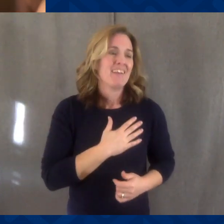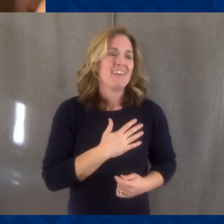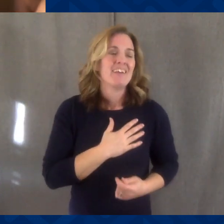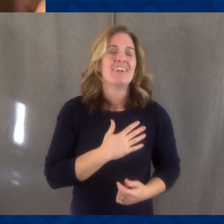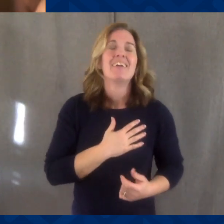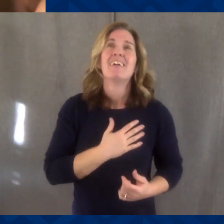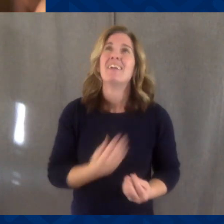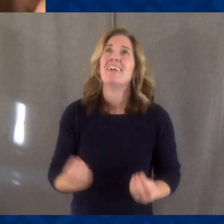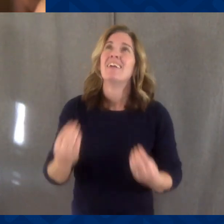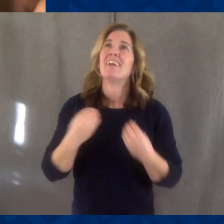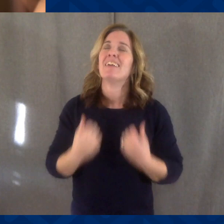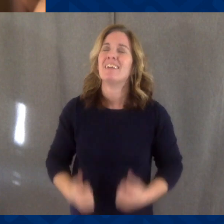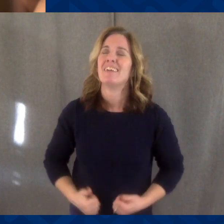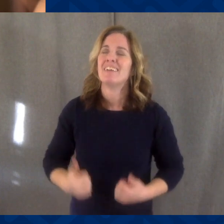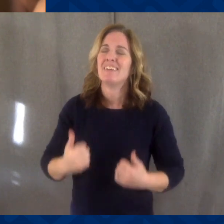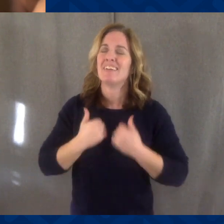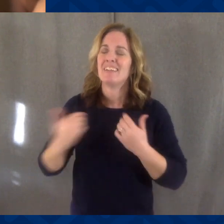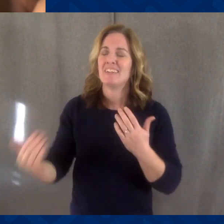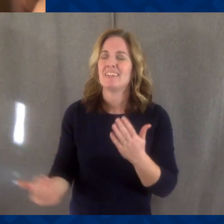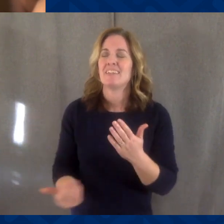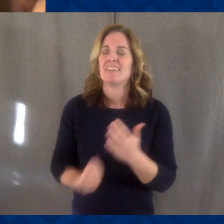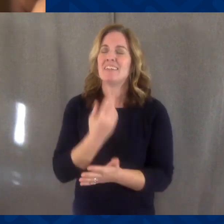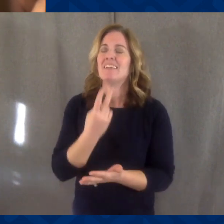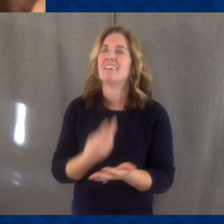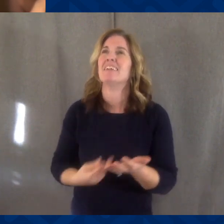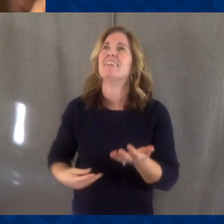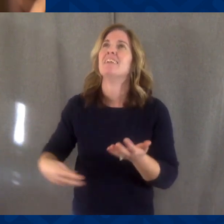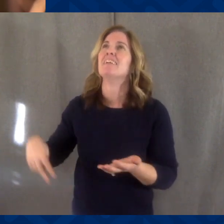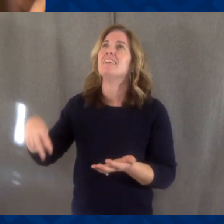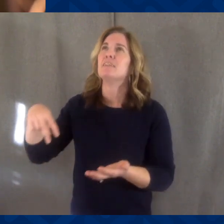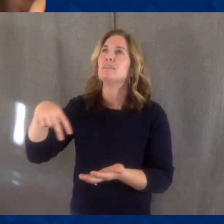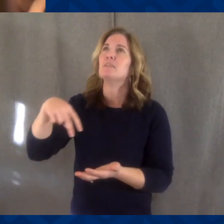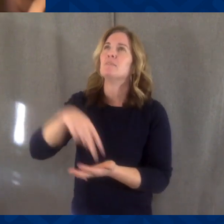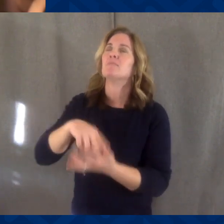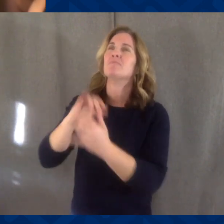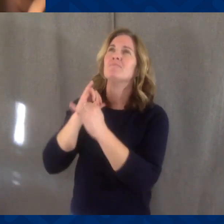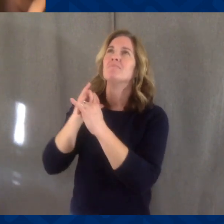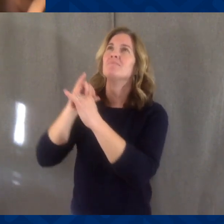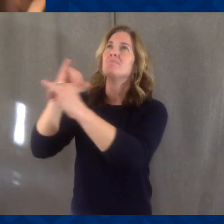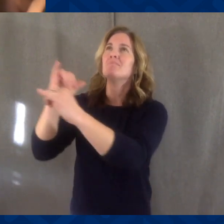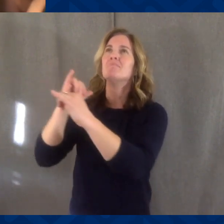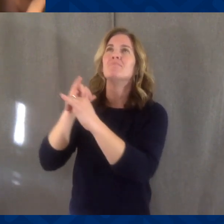raised. You're calling me, I'm coming